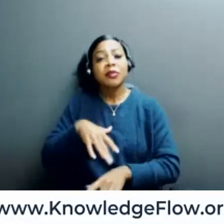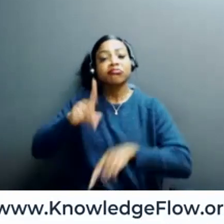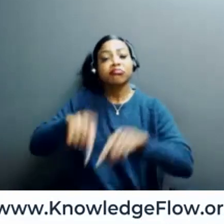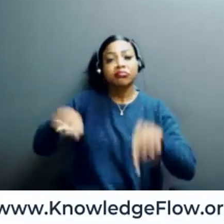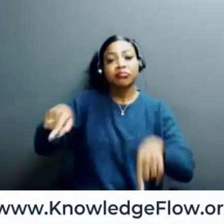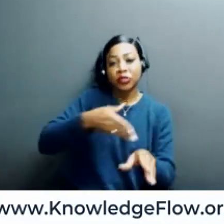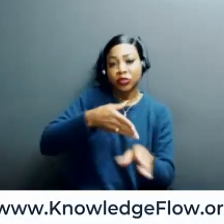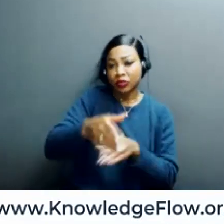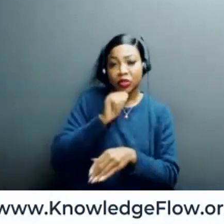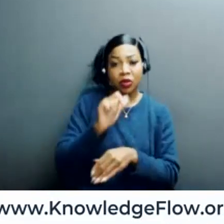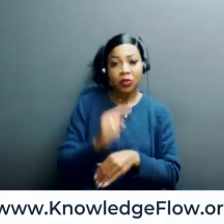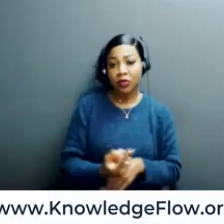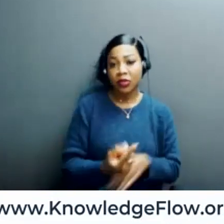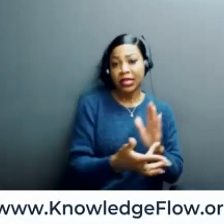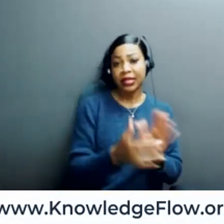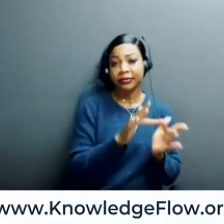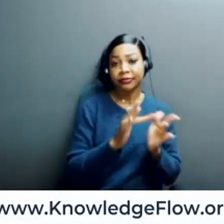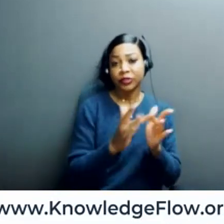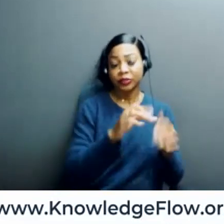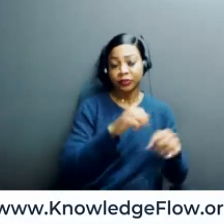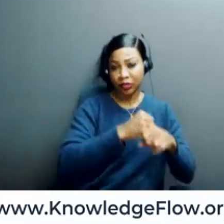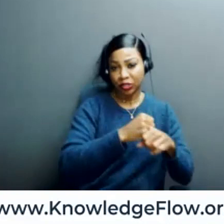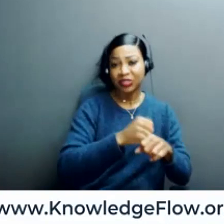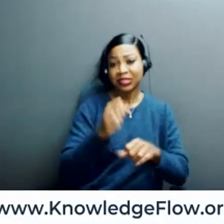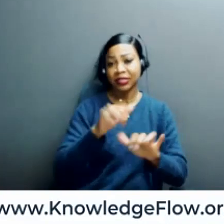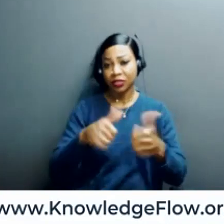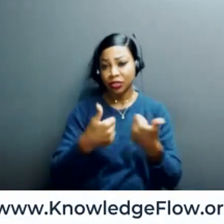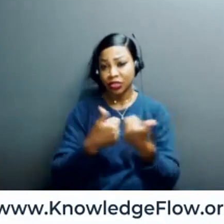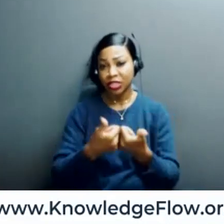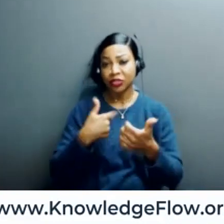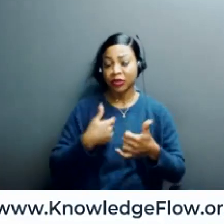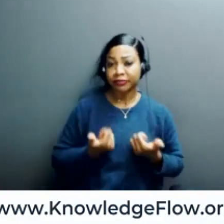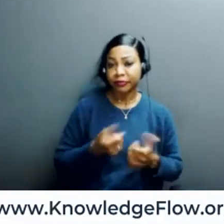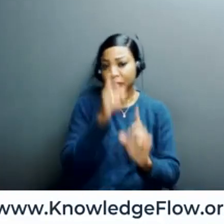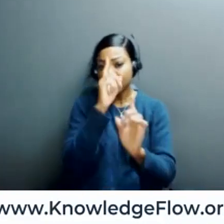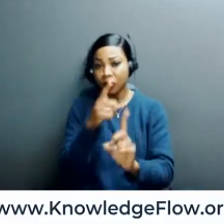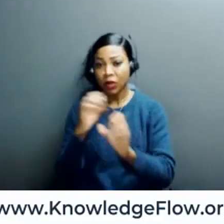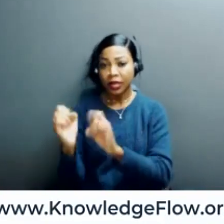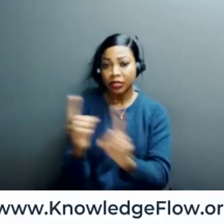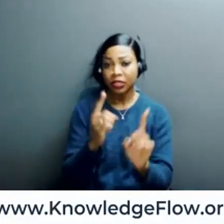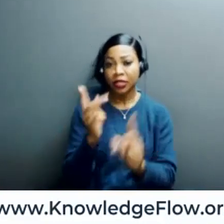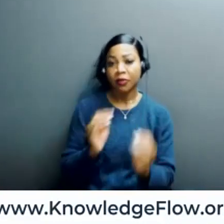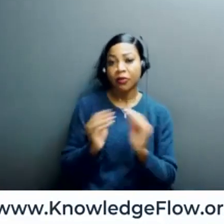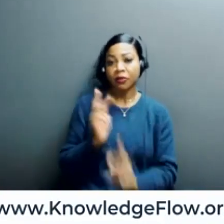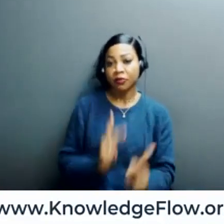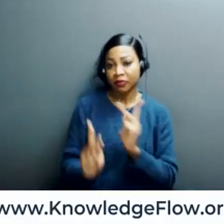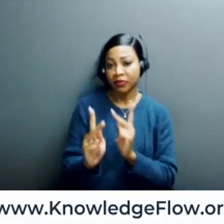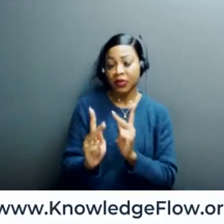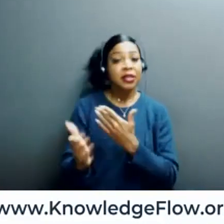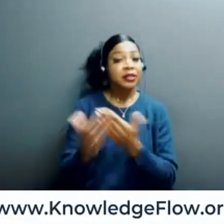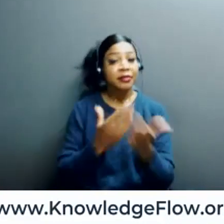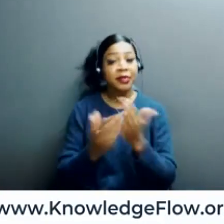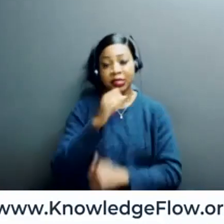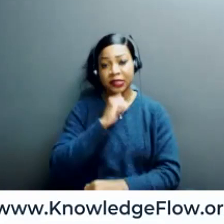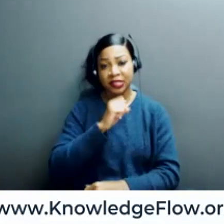but it is a challenge and it is something that we're working to educate more people on because every person regardless of age